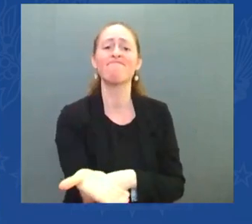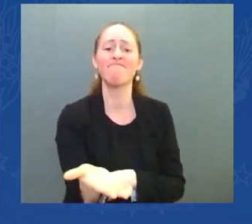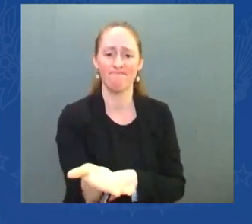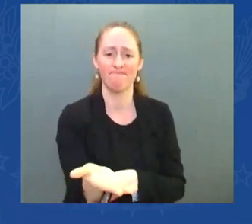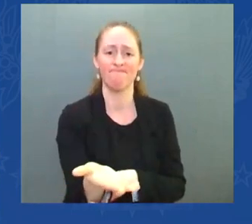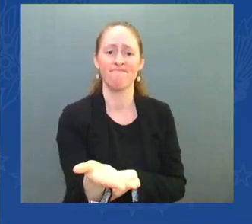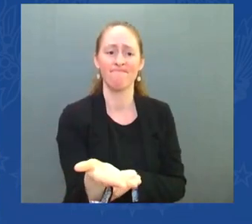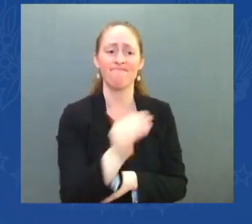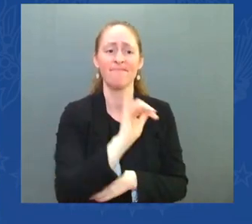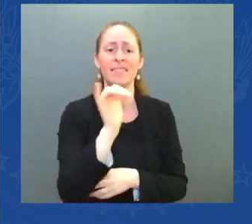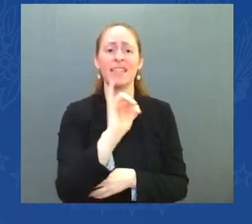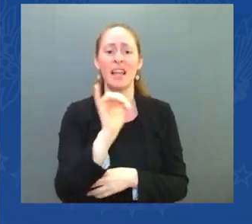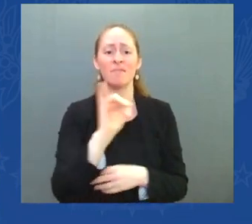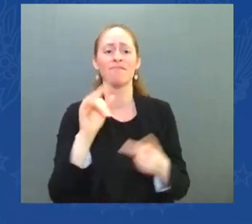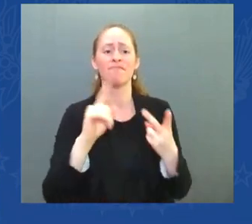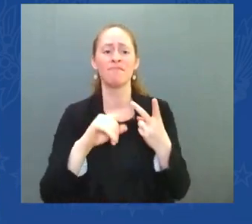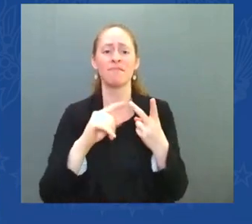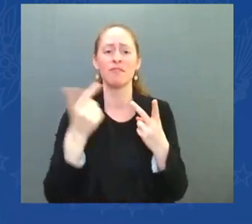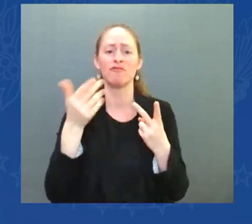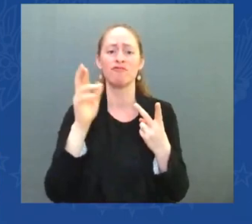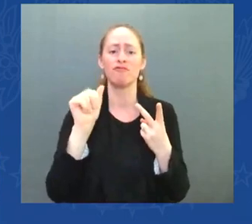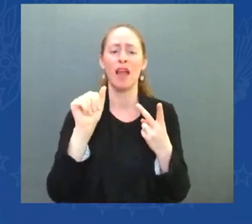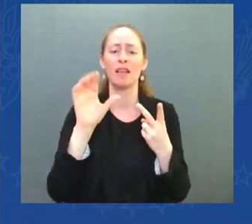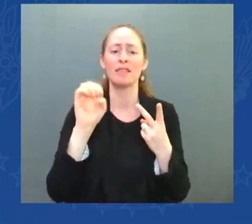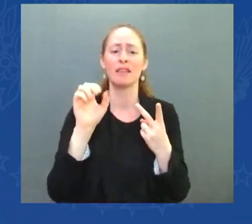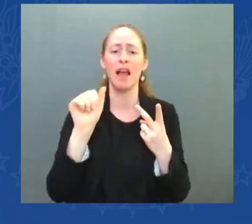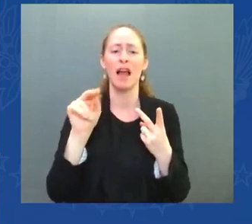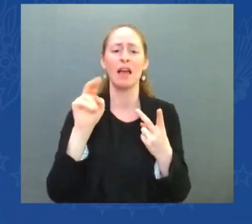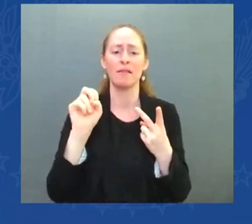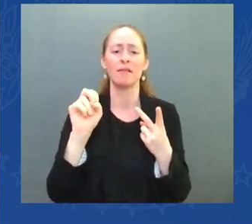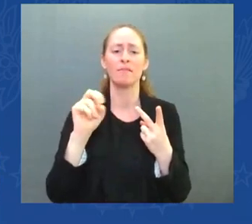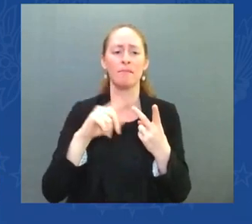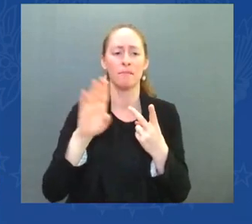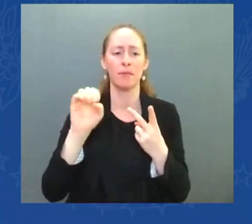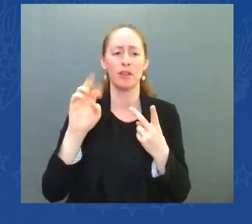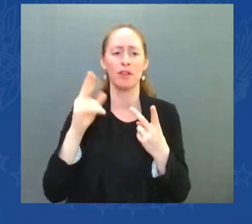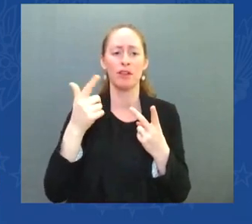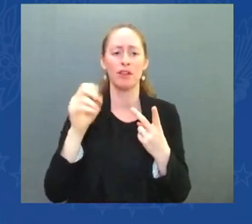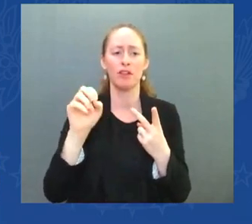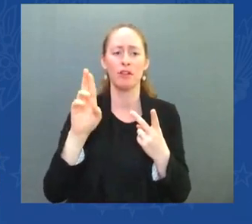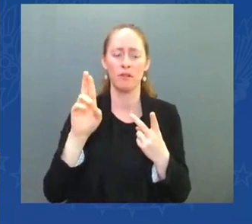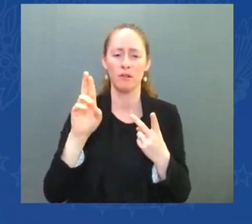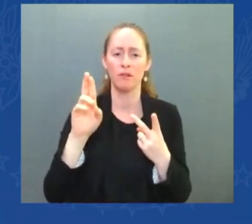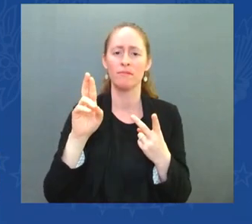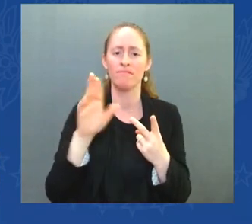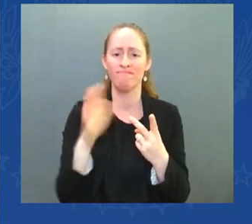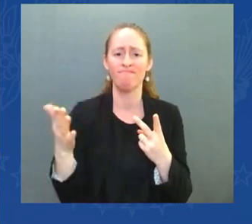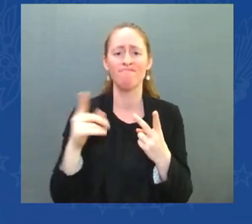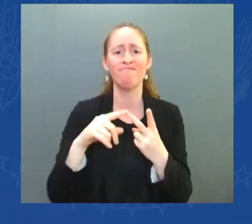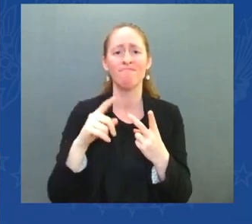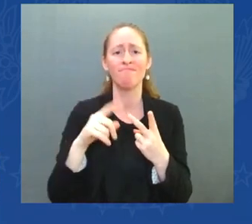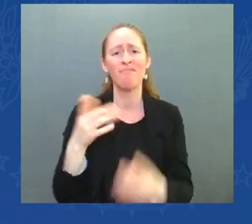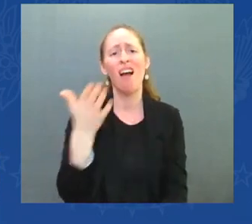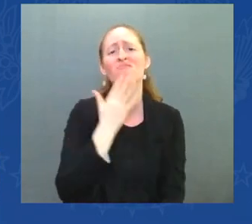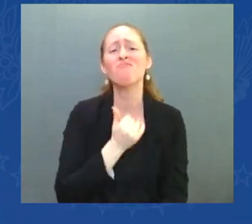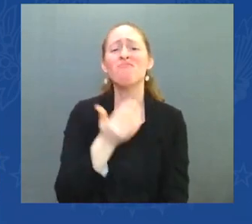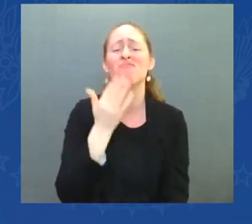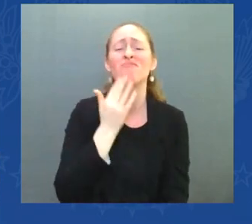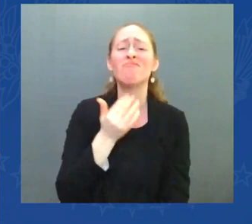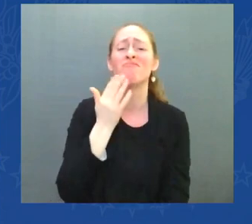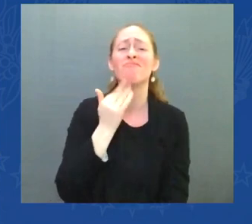laugh. And a community was left shattered. I later learned that we had been shot